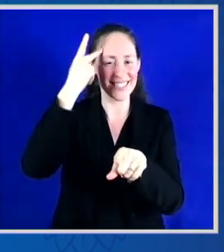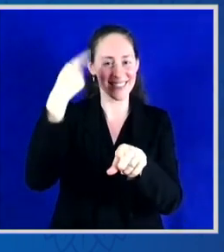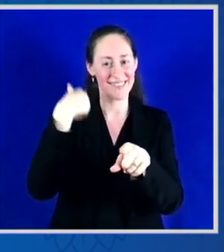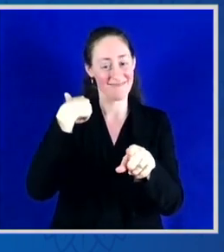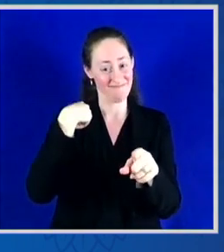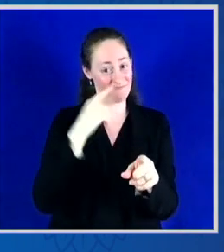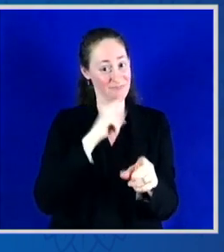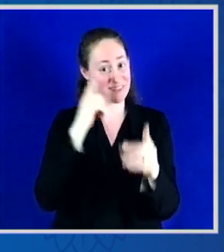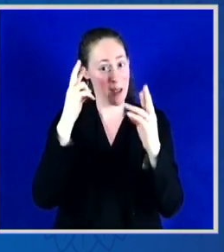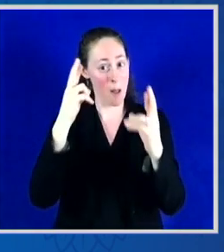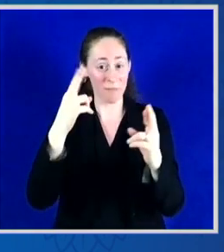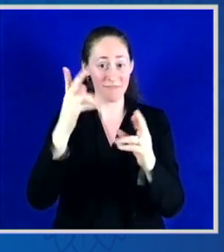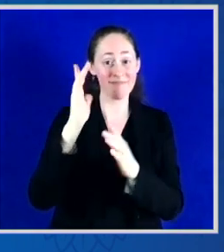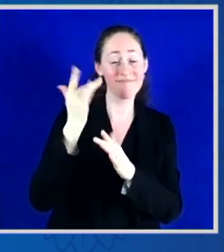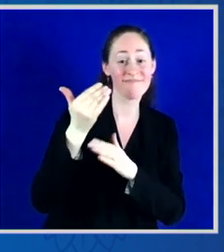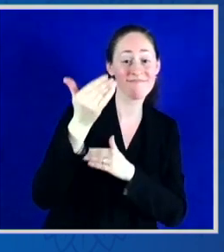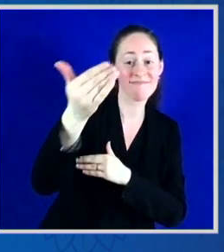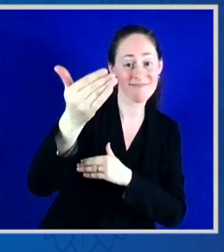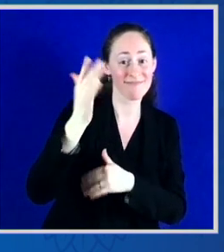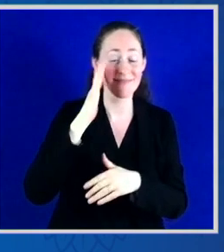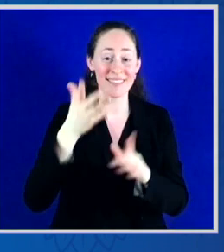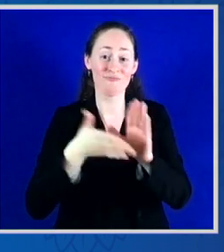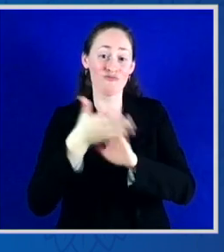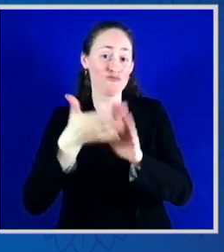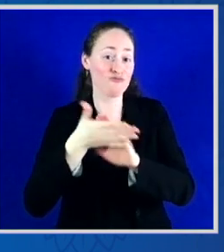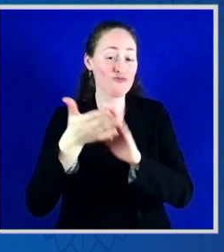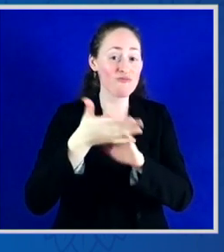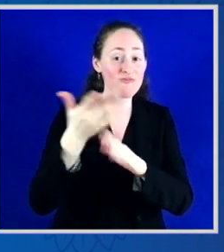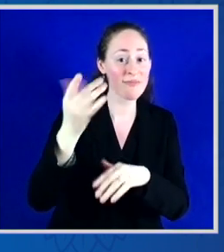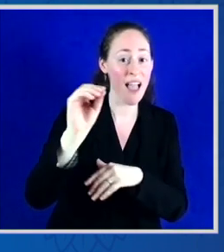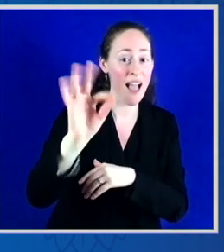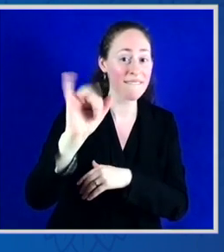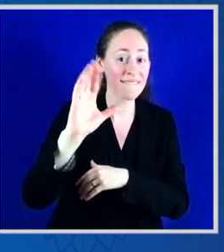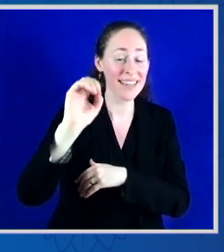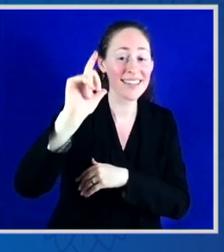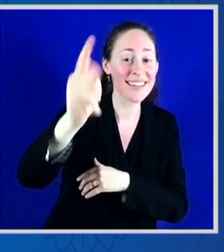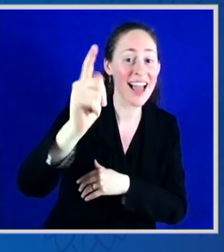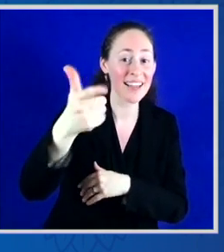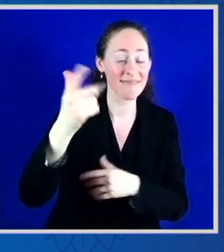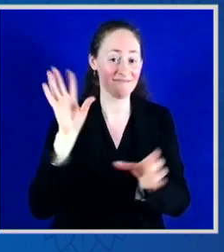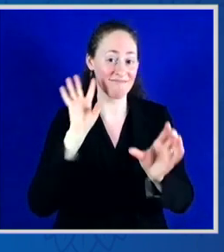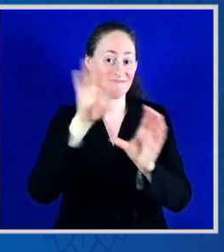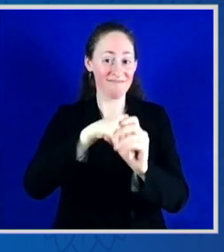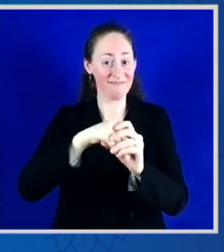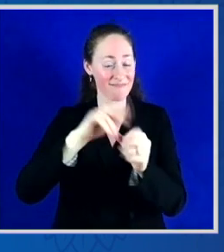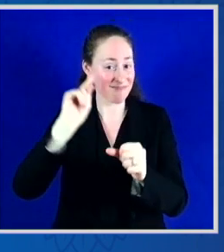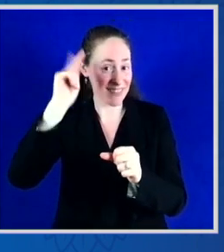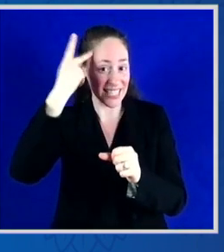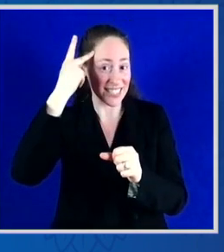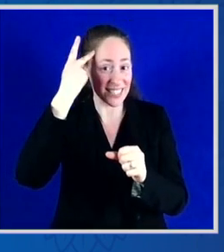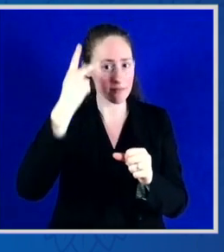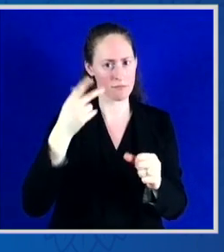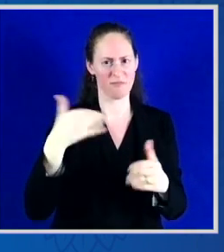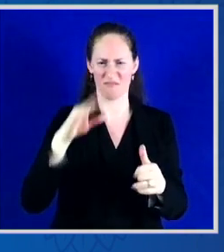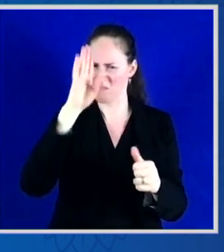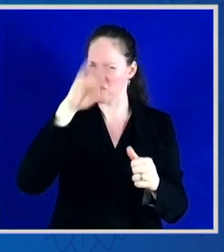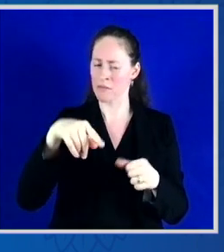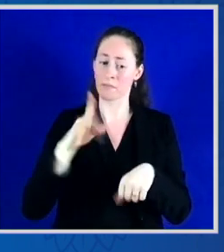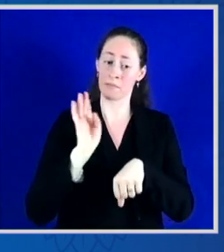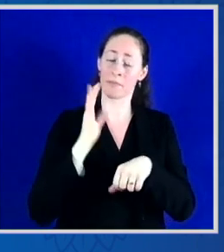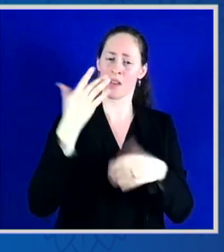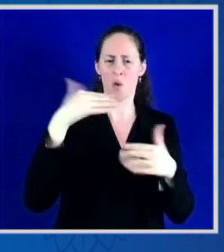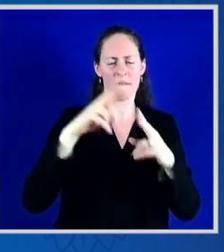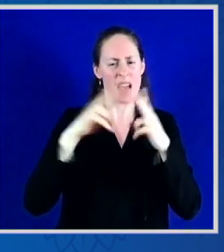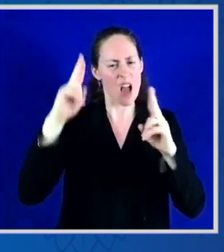for office because, you know, politics is an honorable business. And I think that we have to